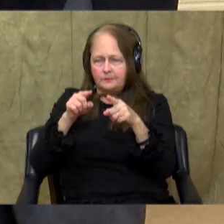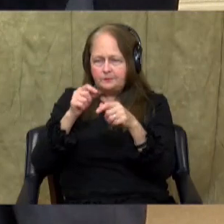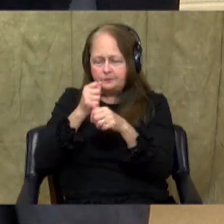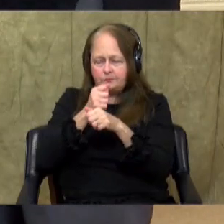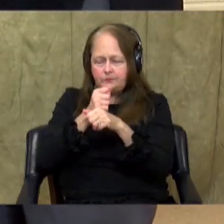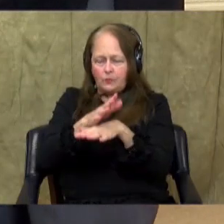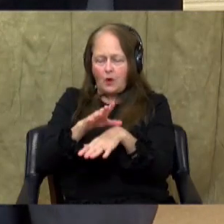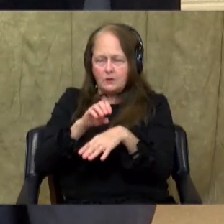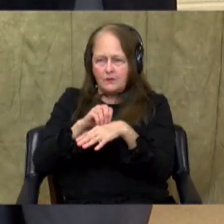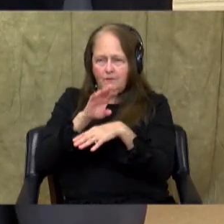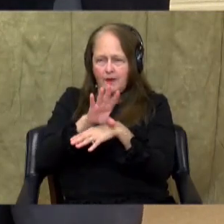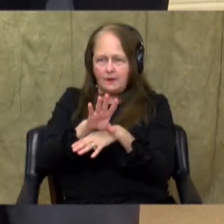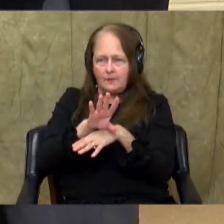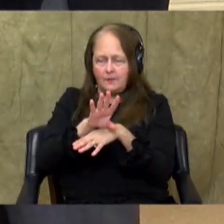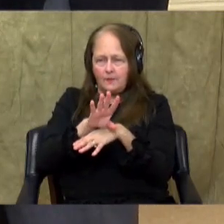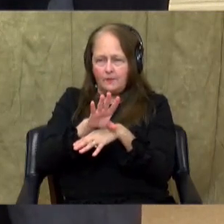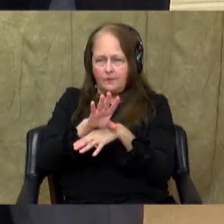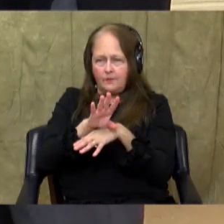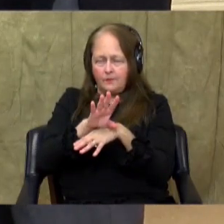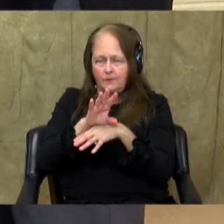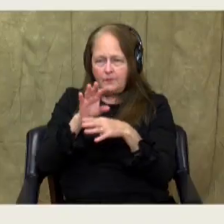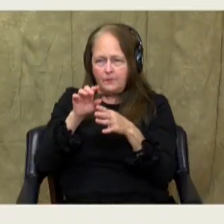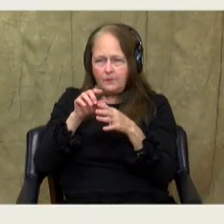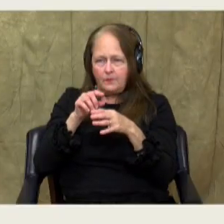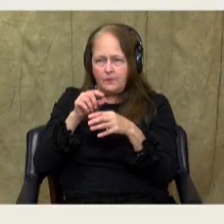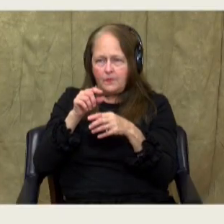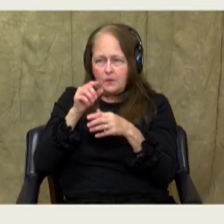and effect, just to hammer this issue